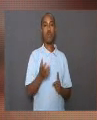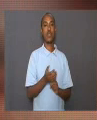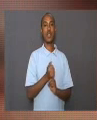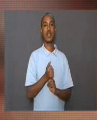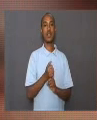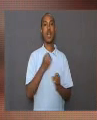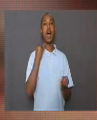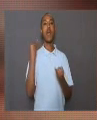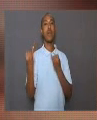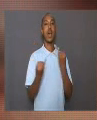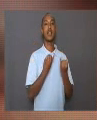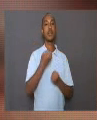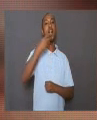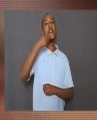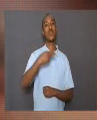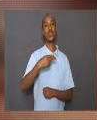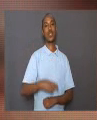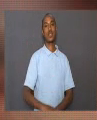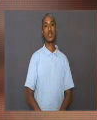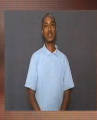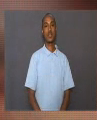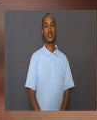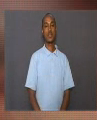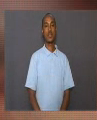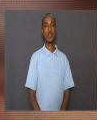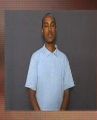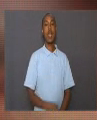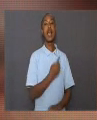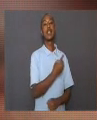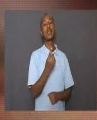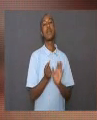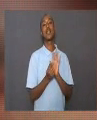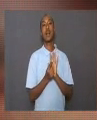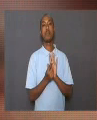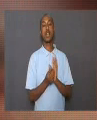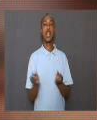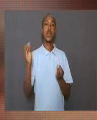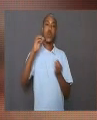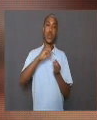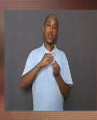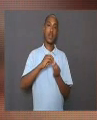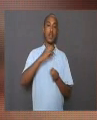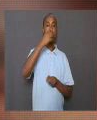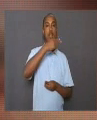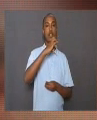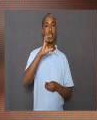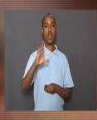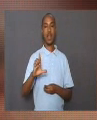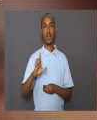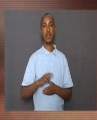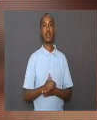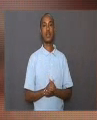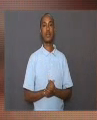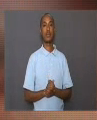contain ionizable hydrogen. Some examples include hydrochloric